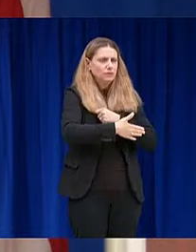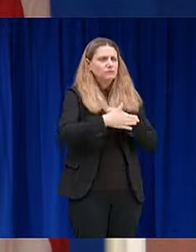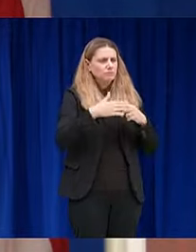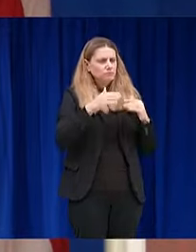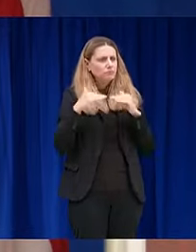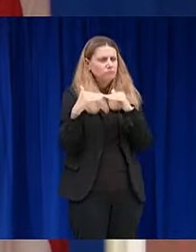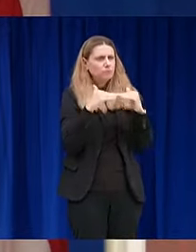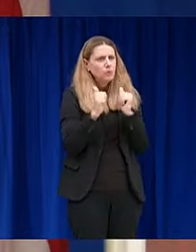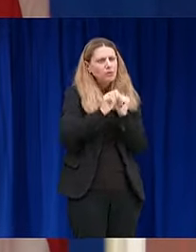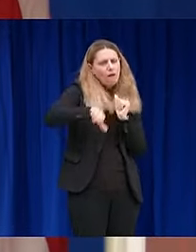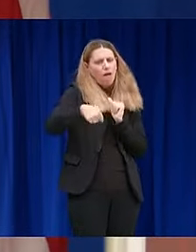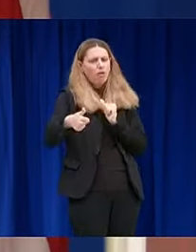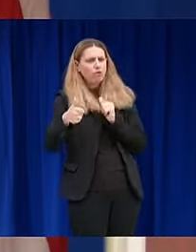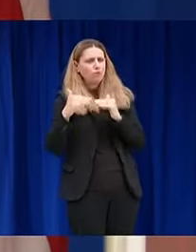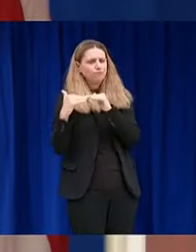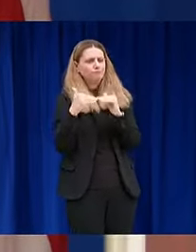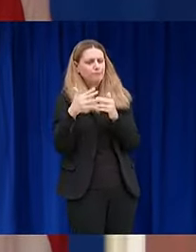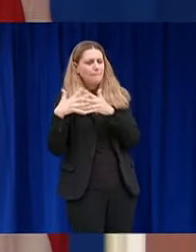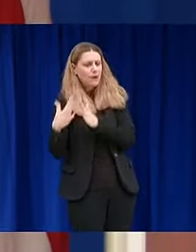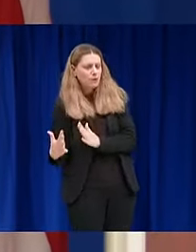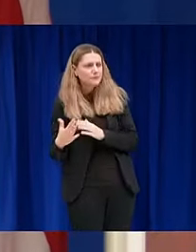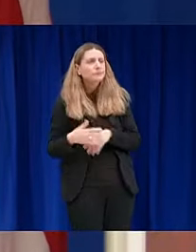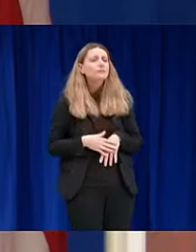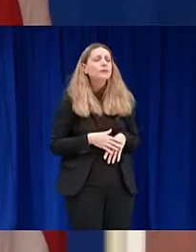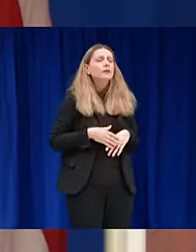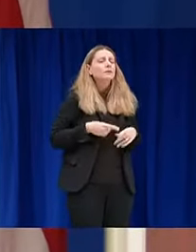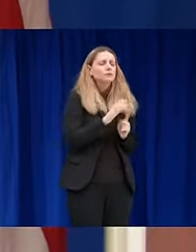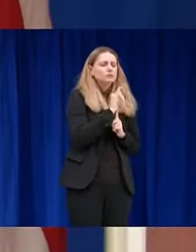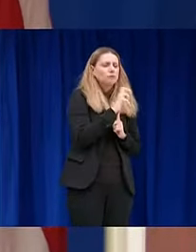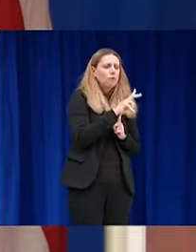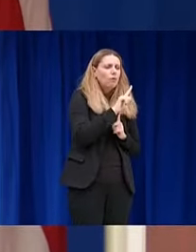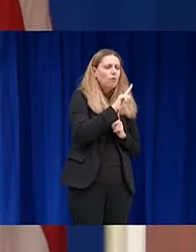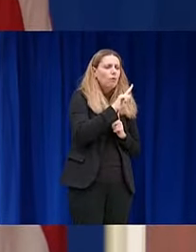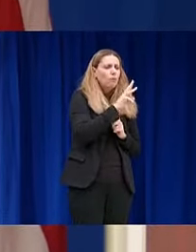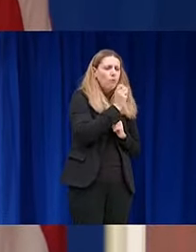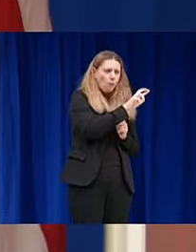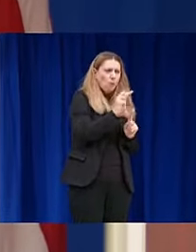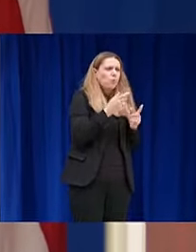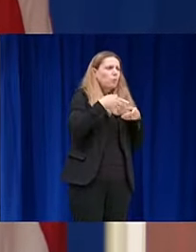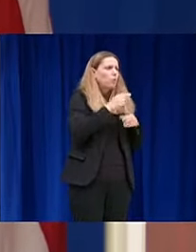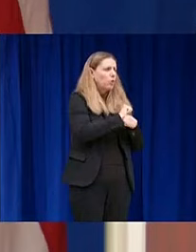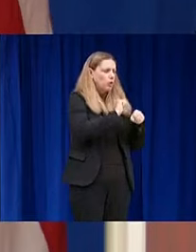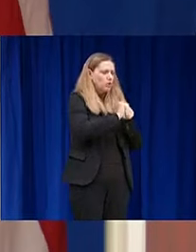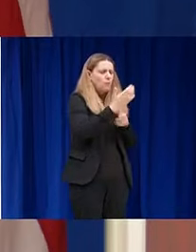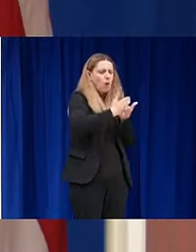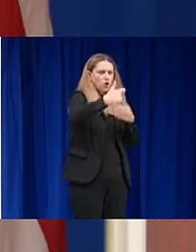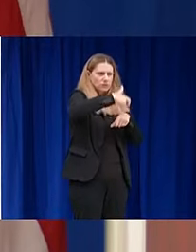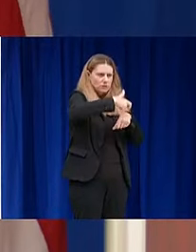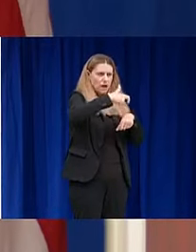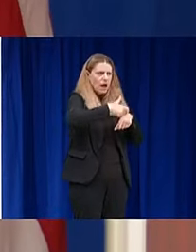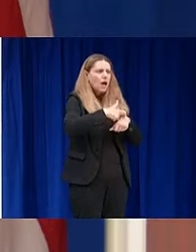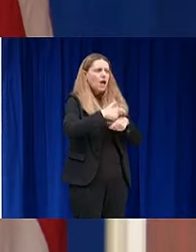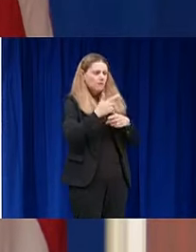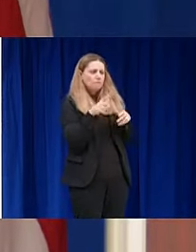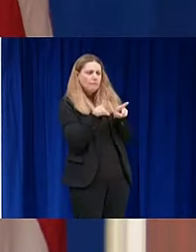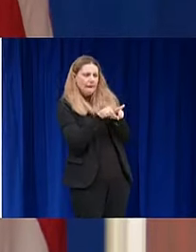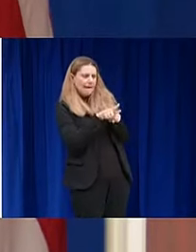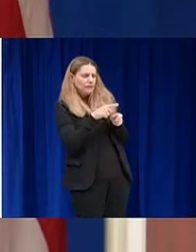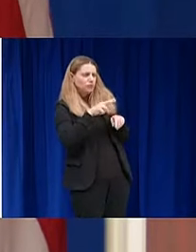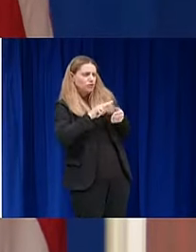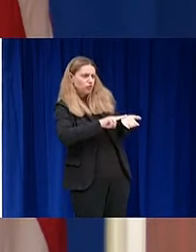such volunteer worked part-time in the Department of the Army's paymaster office, lending his time as a nurse.